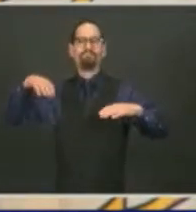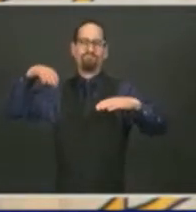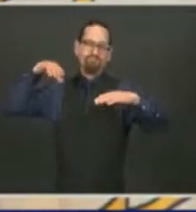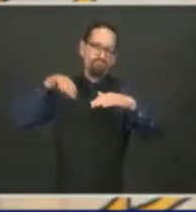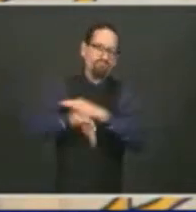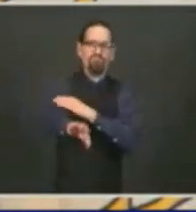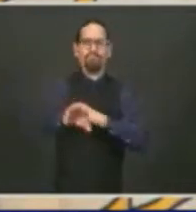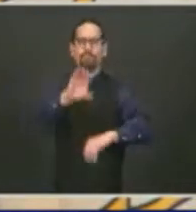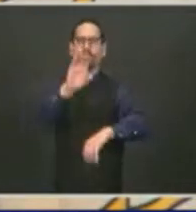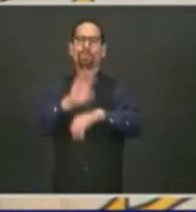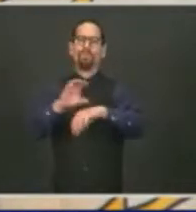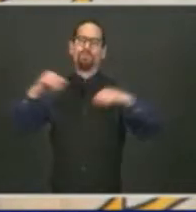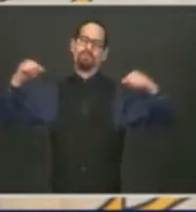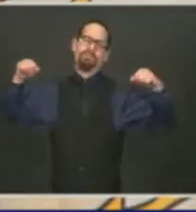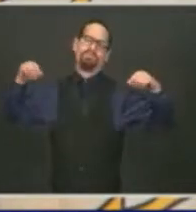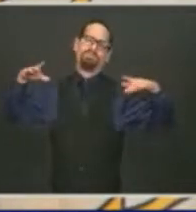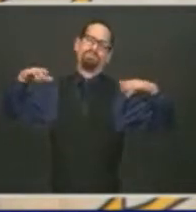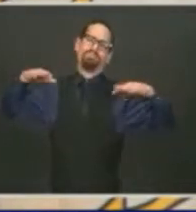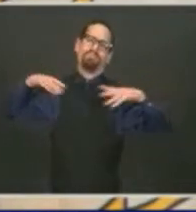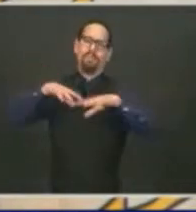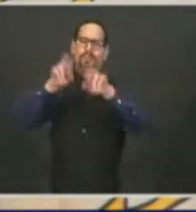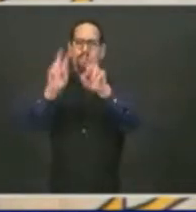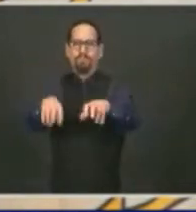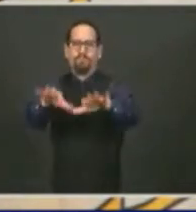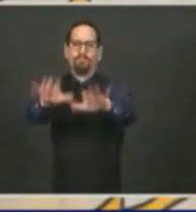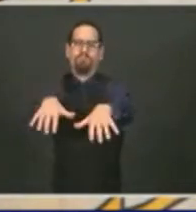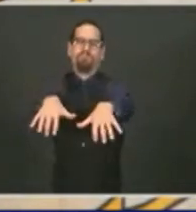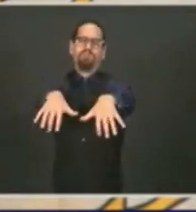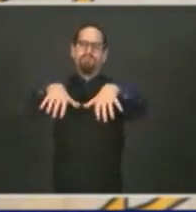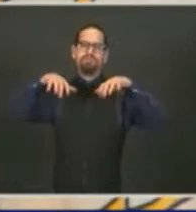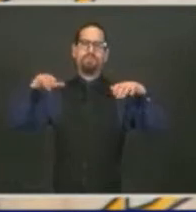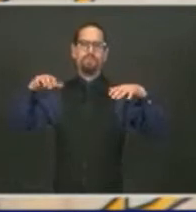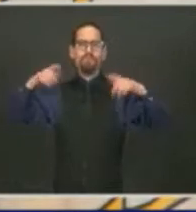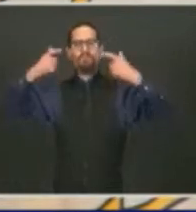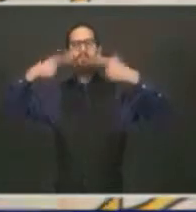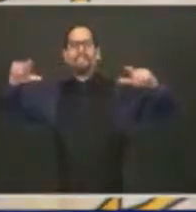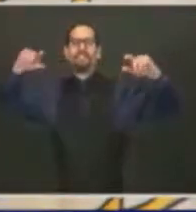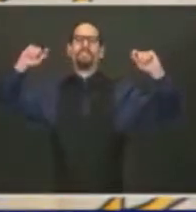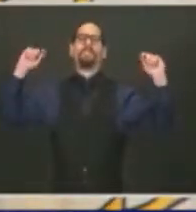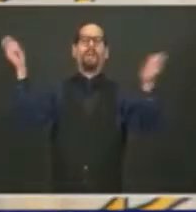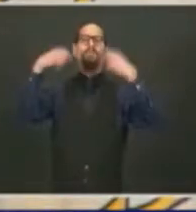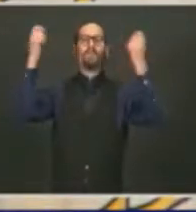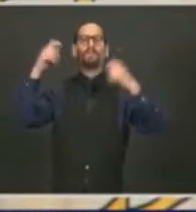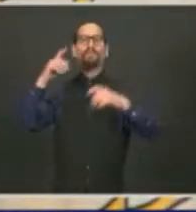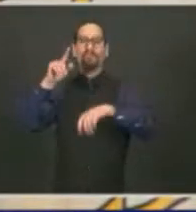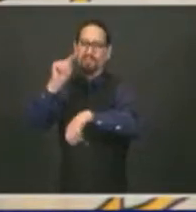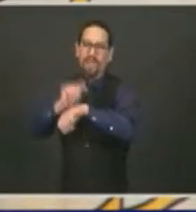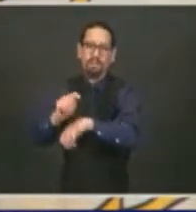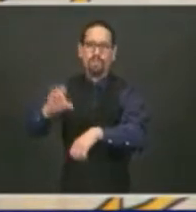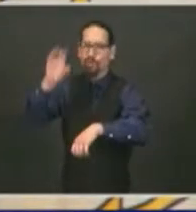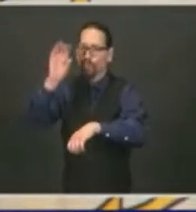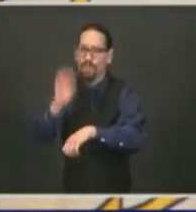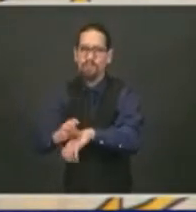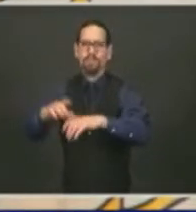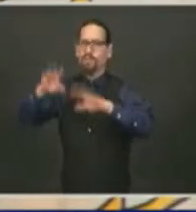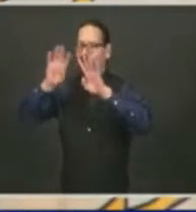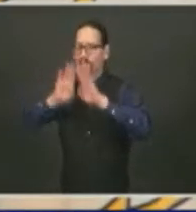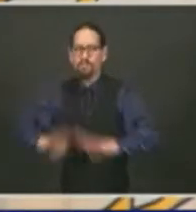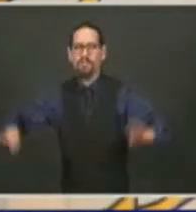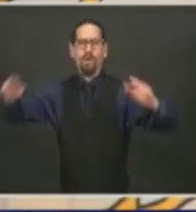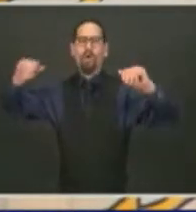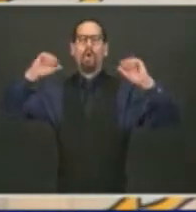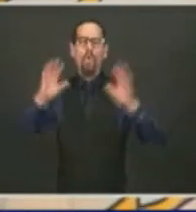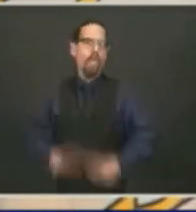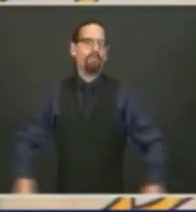Day and all the other places of worship around Rhode Island. Now, in addition